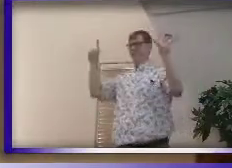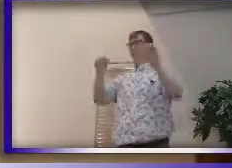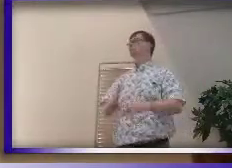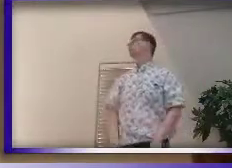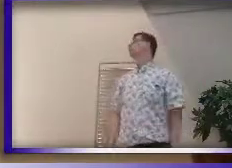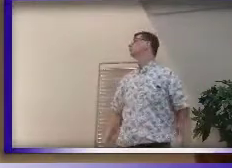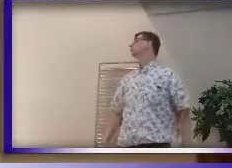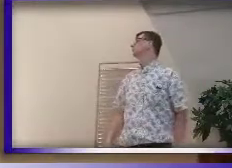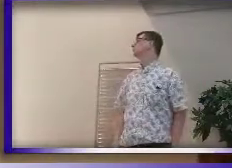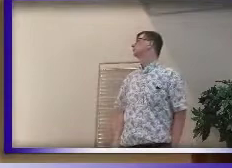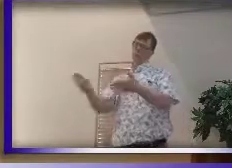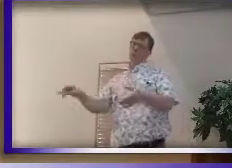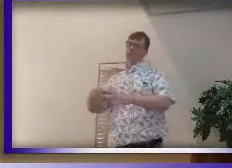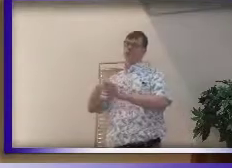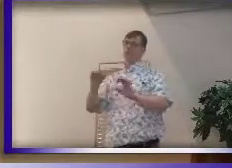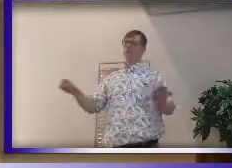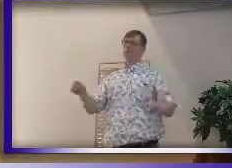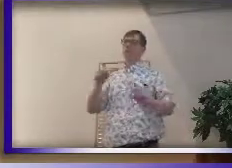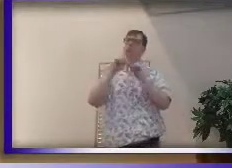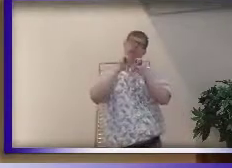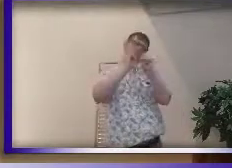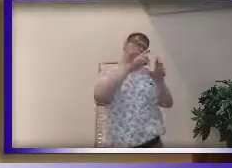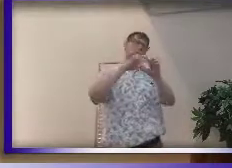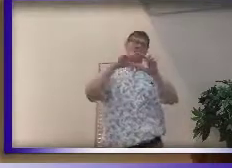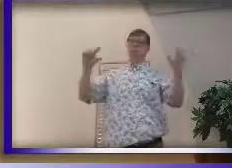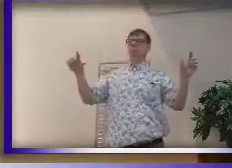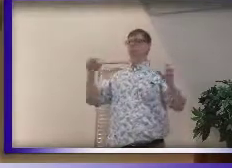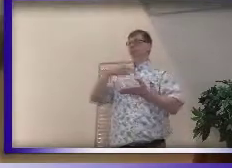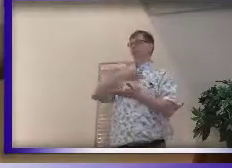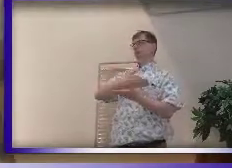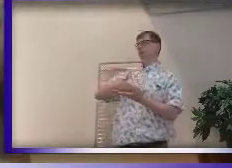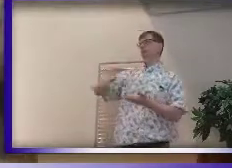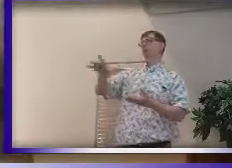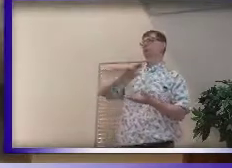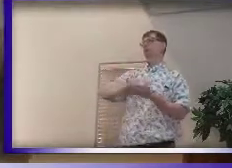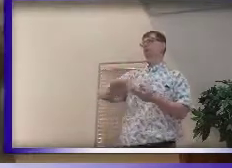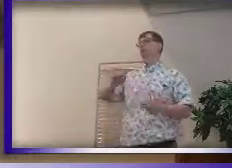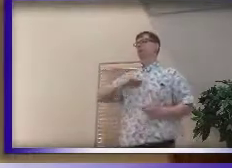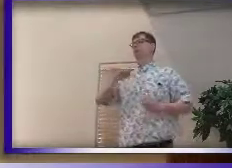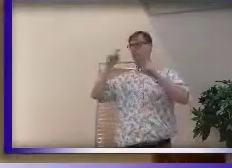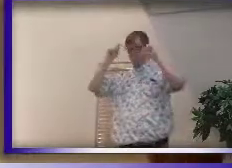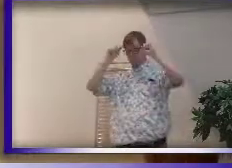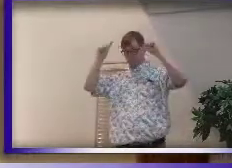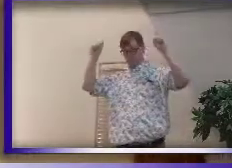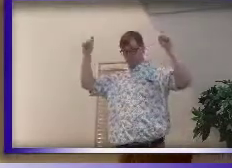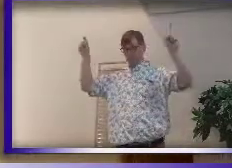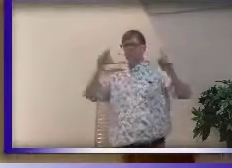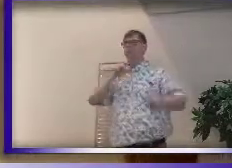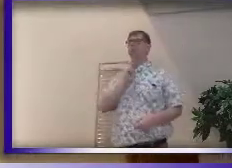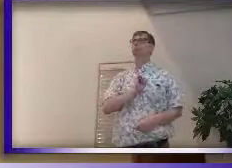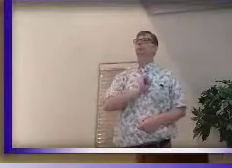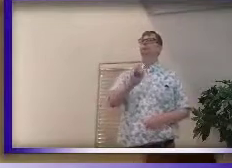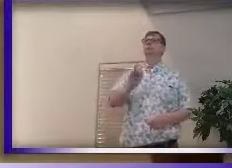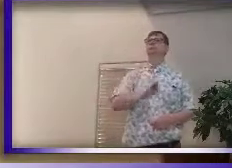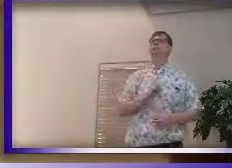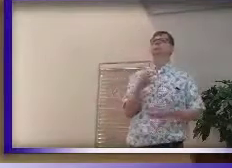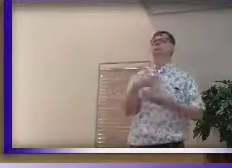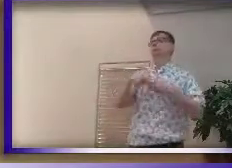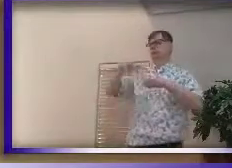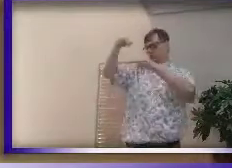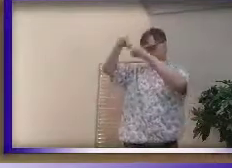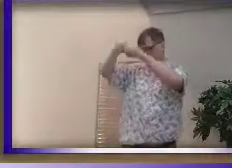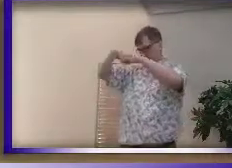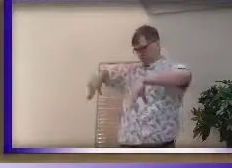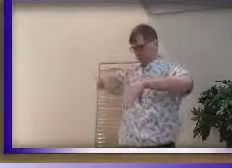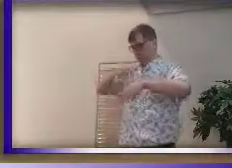And I'll write a talk based on the talk title. Sometimes they'll give me quotations. And I am steeped enough in Ernest Holmes